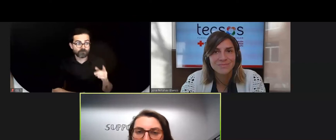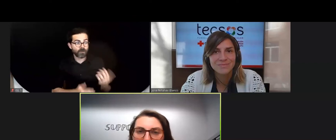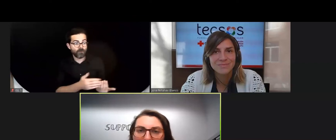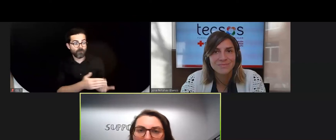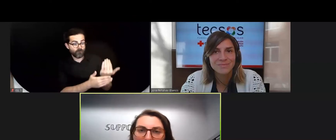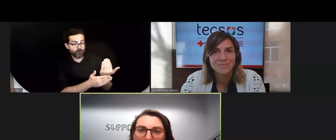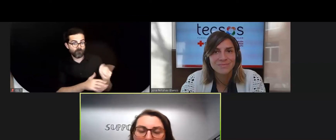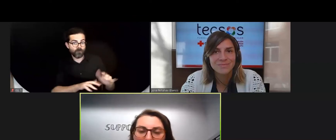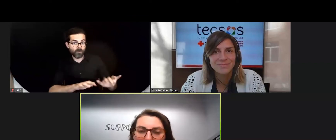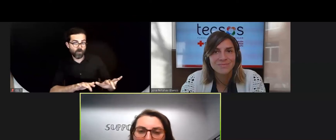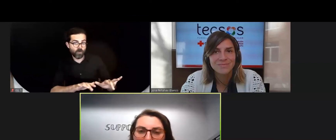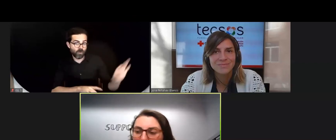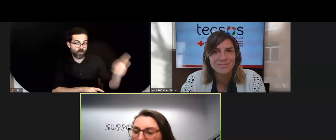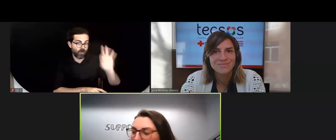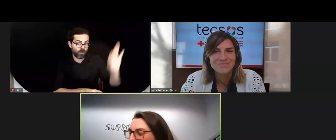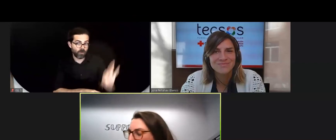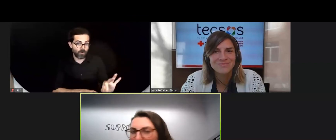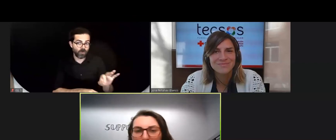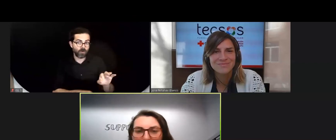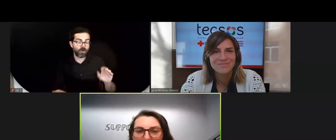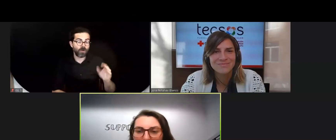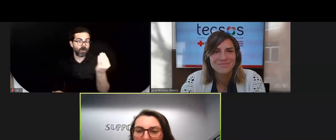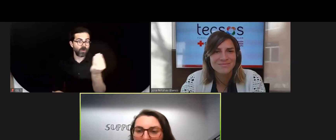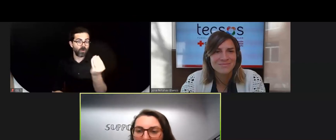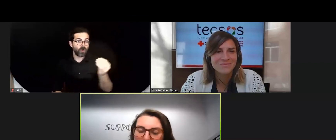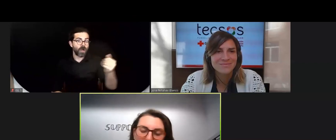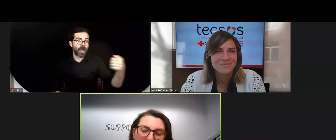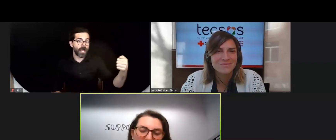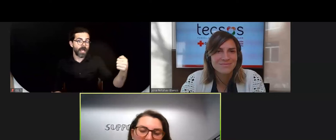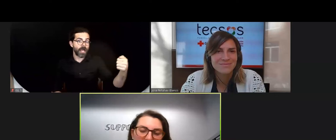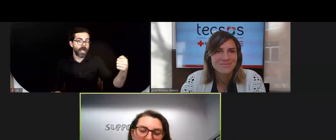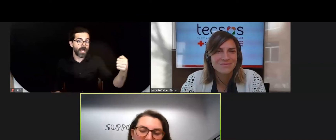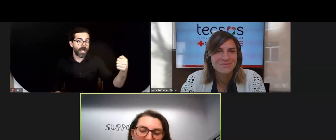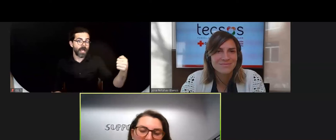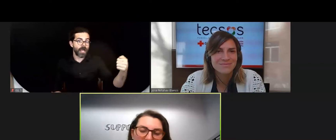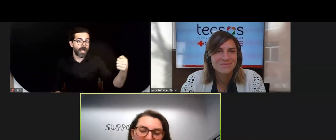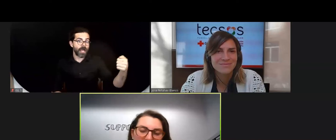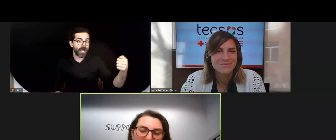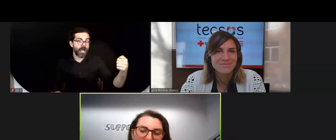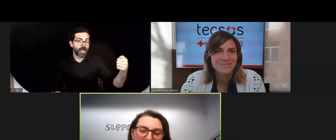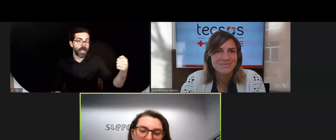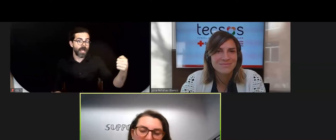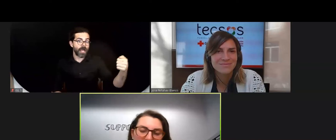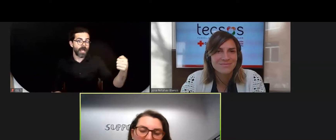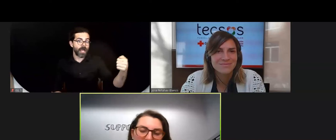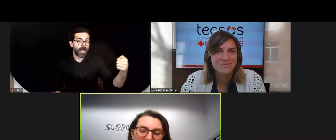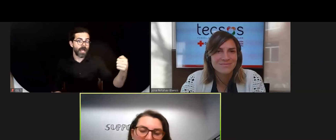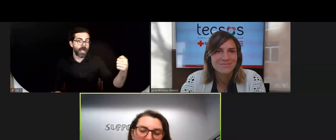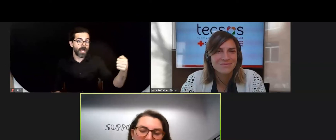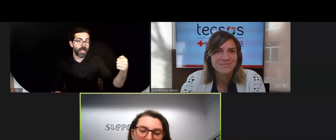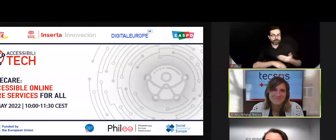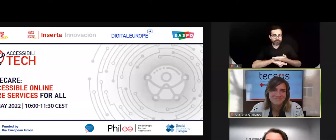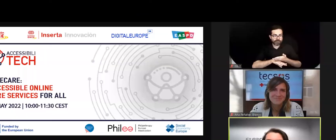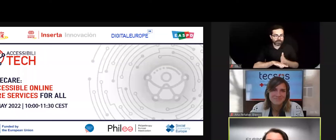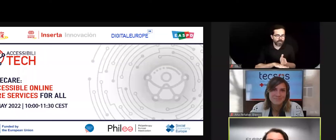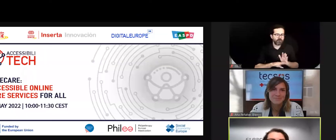feel free to put them in the Q&A box and we'll try and get to them at the end. We are running a little bit late, but I hope we have some time for a few questions